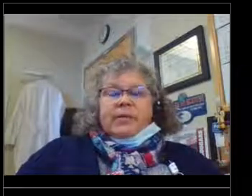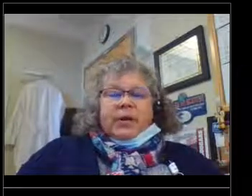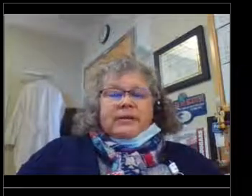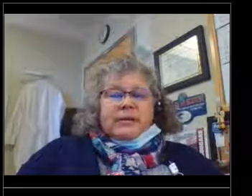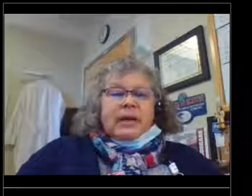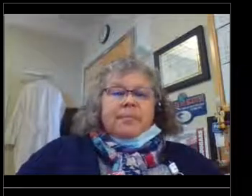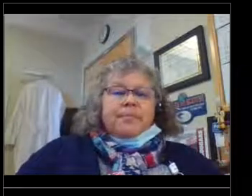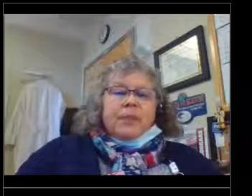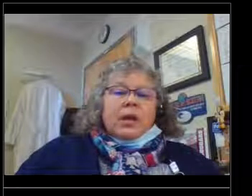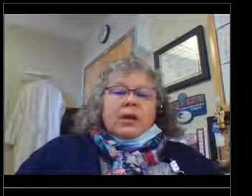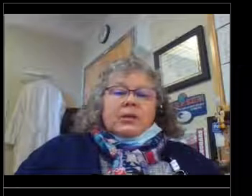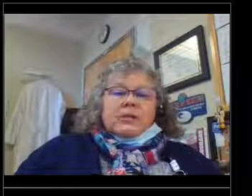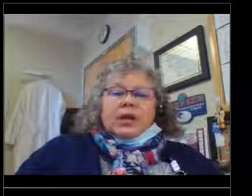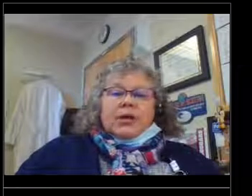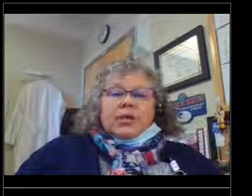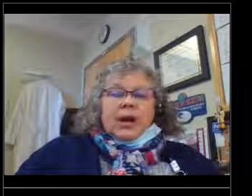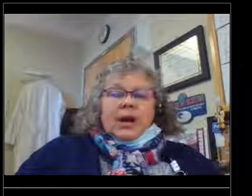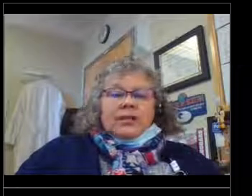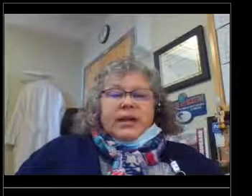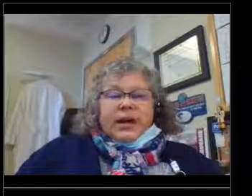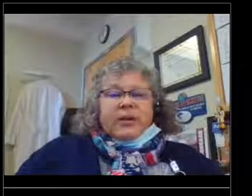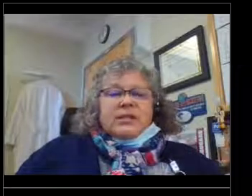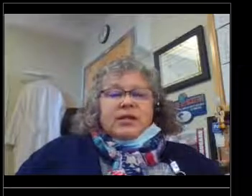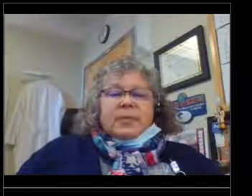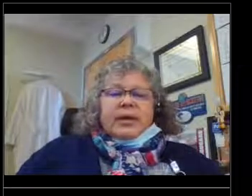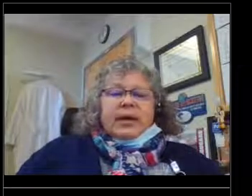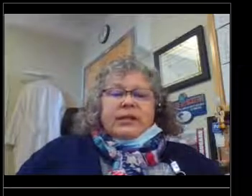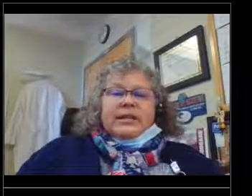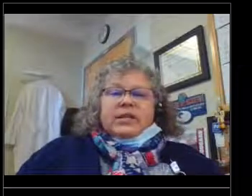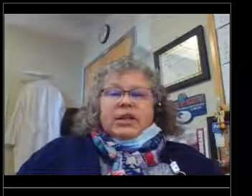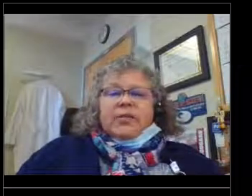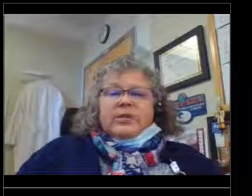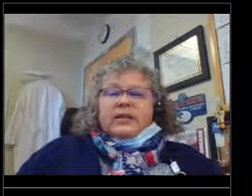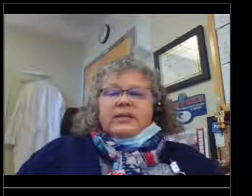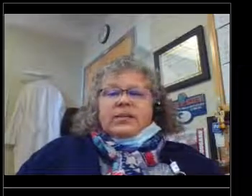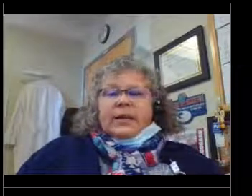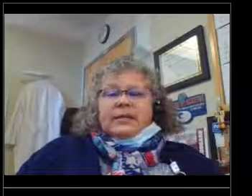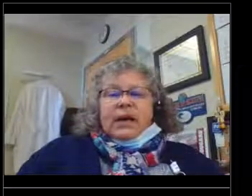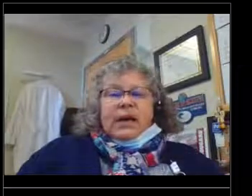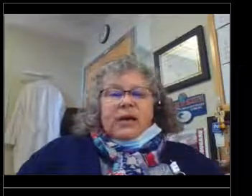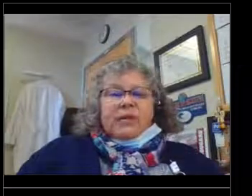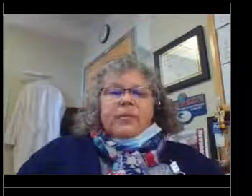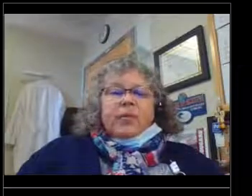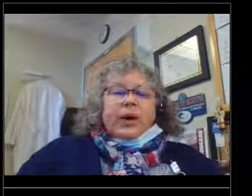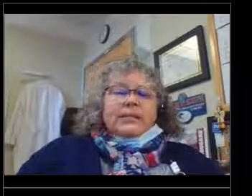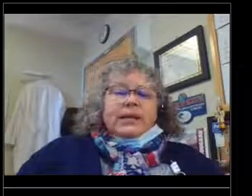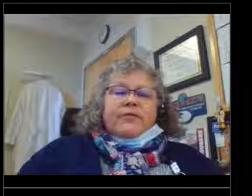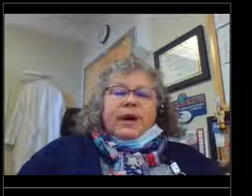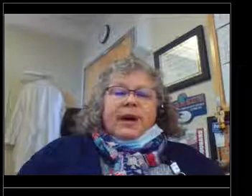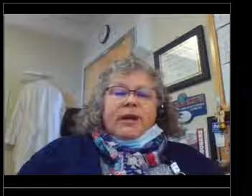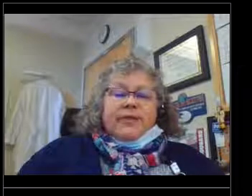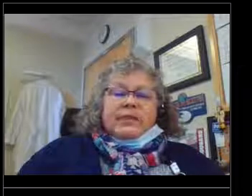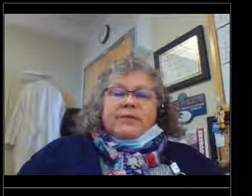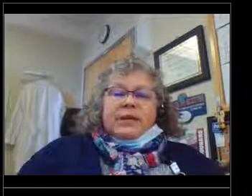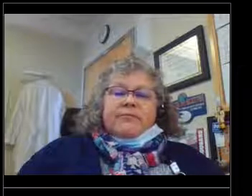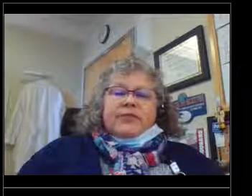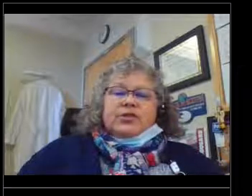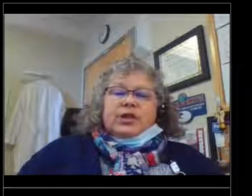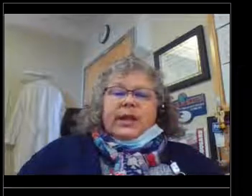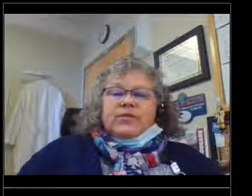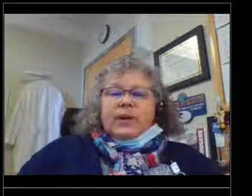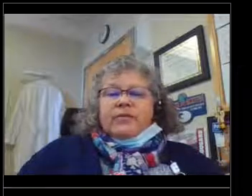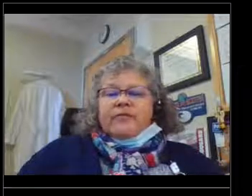years, because we work as a team. So To Err is Human unleashed a new interest in team-based care. The report identified